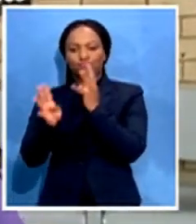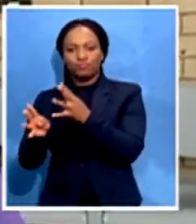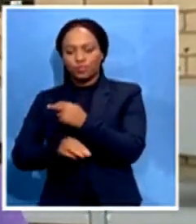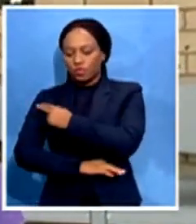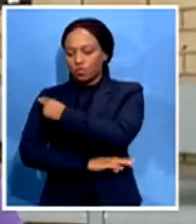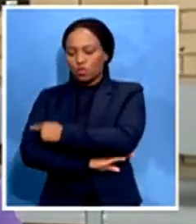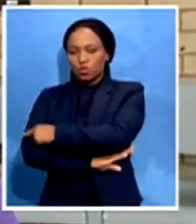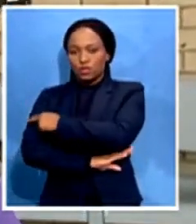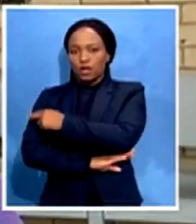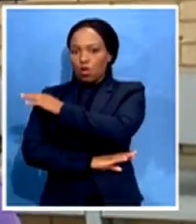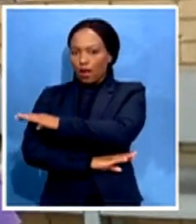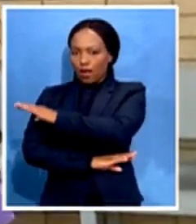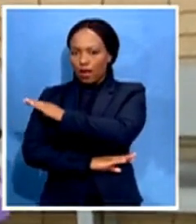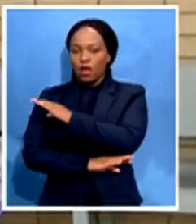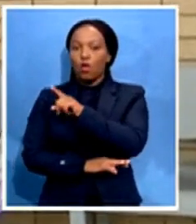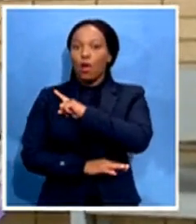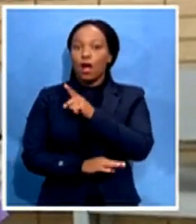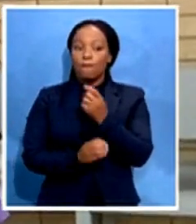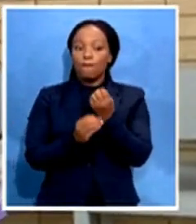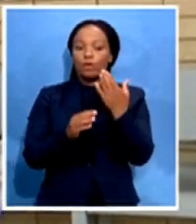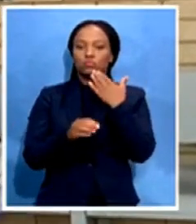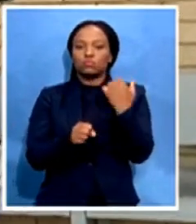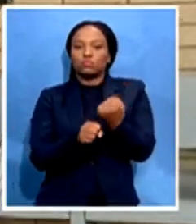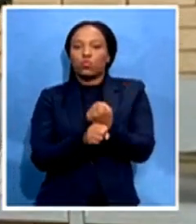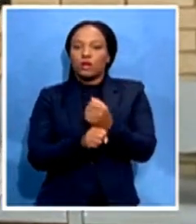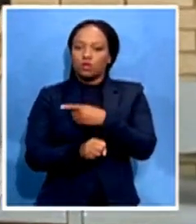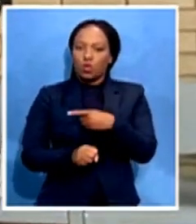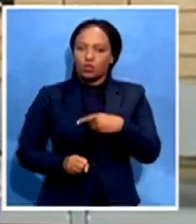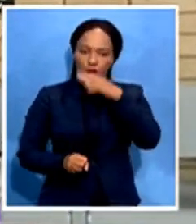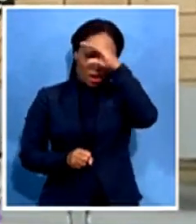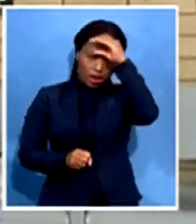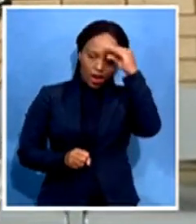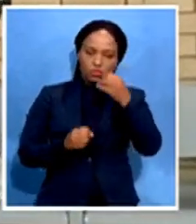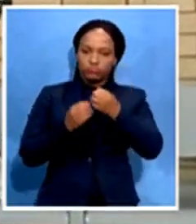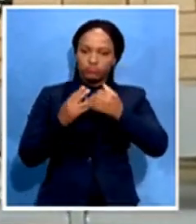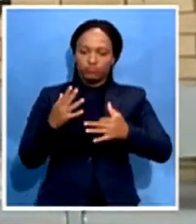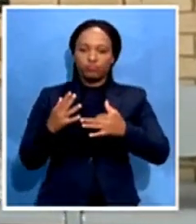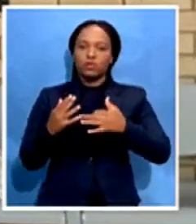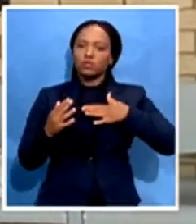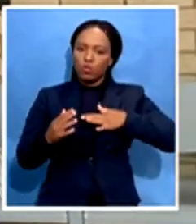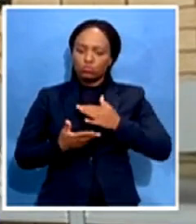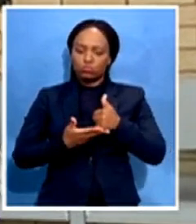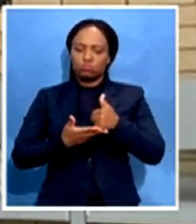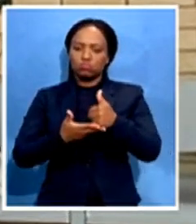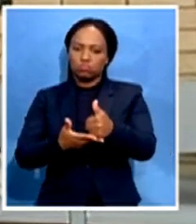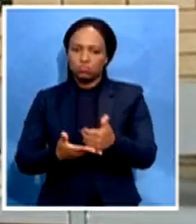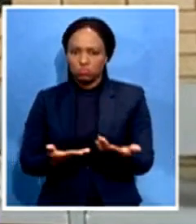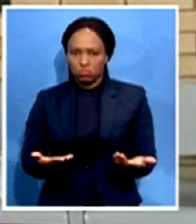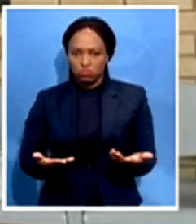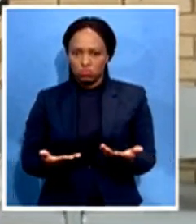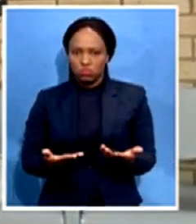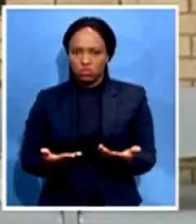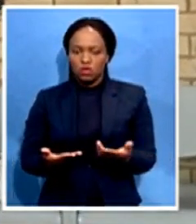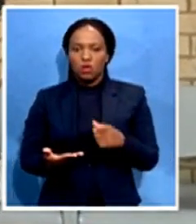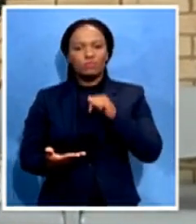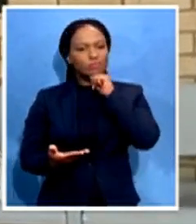difference. And as part of that spirit of wanting to help in the face of adversity, and you know we deal with